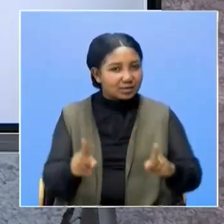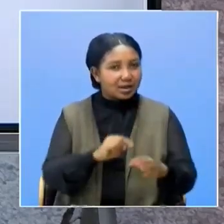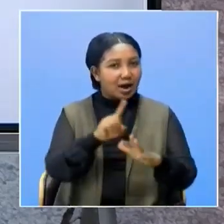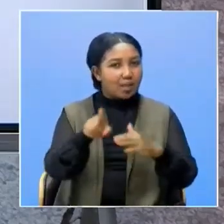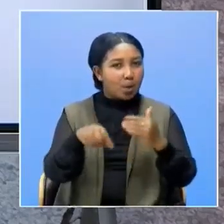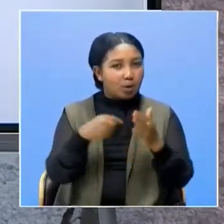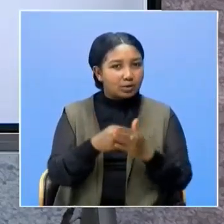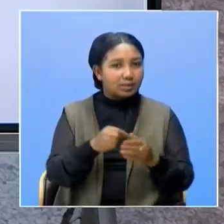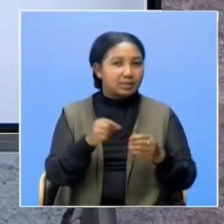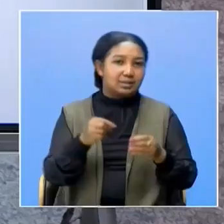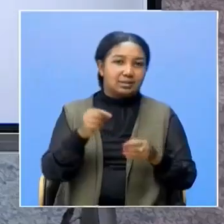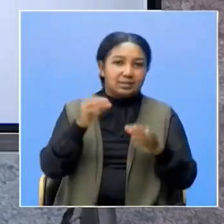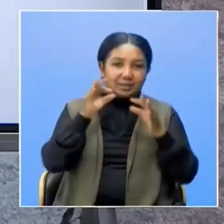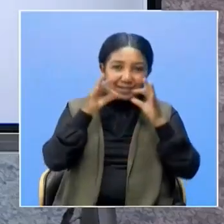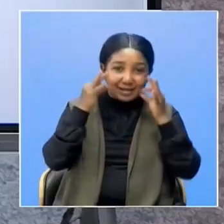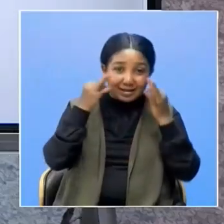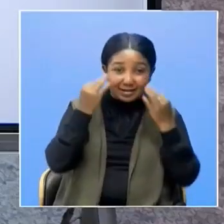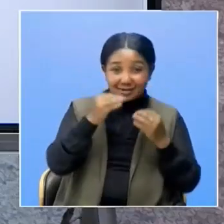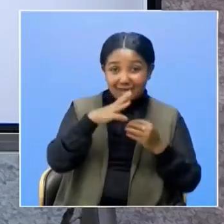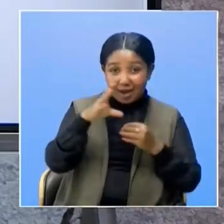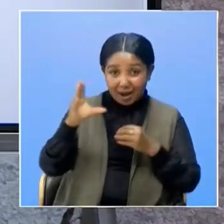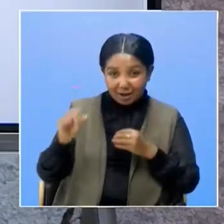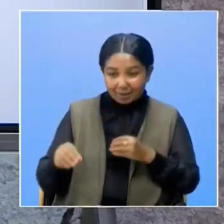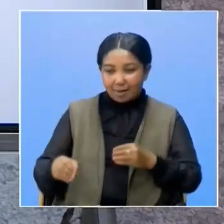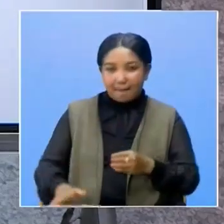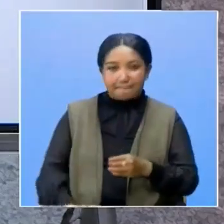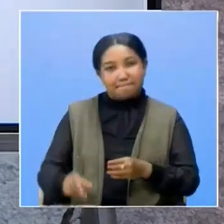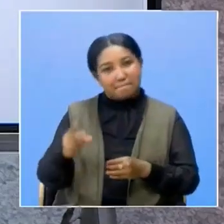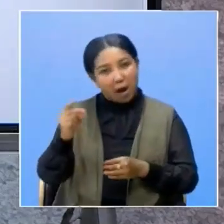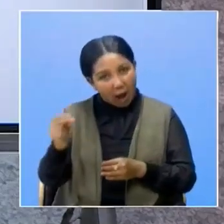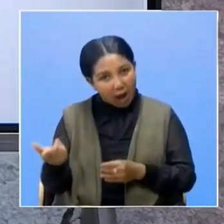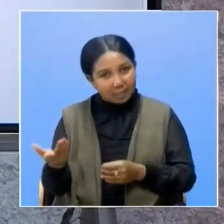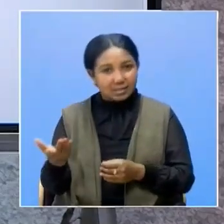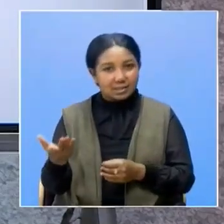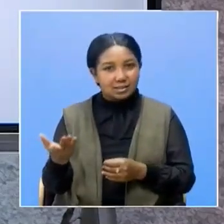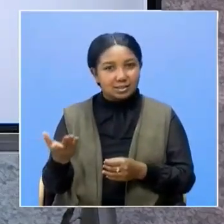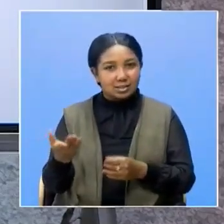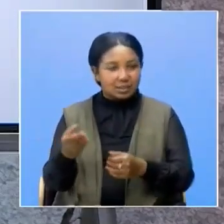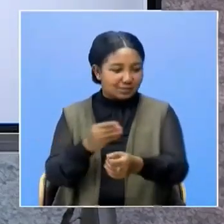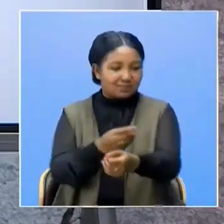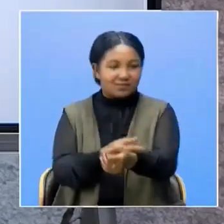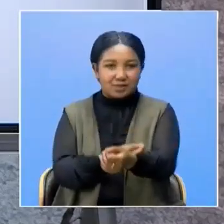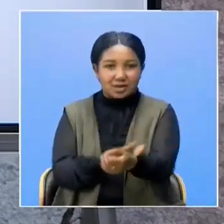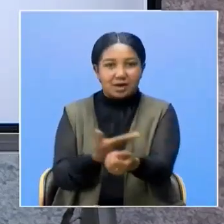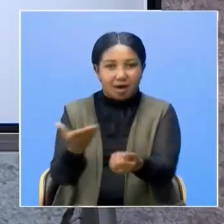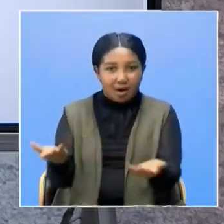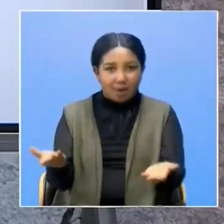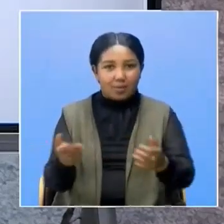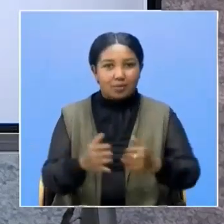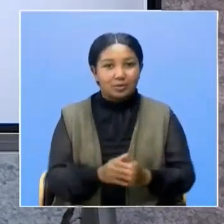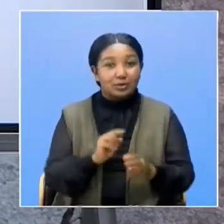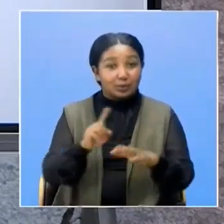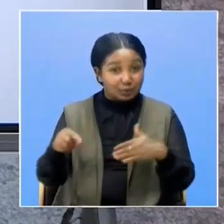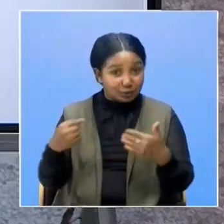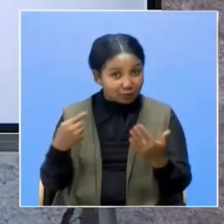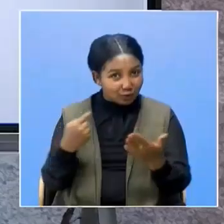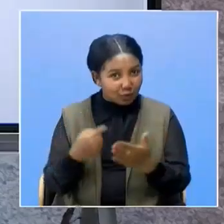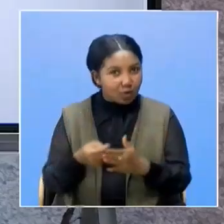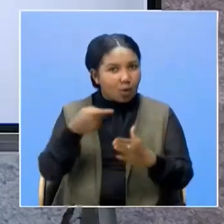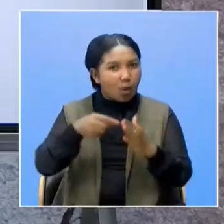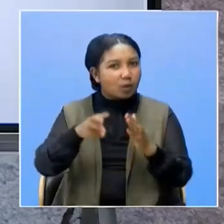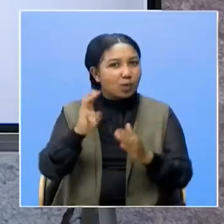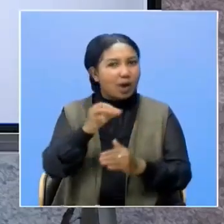the kitten, Lily's kitten, and Max's fur or his hair, right? So, what were